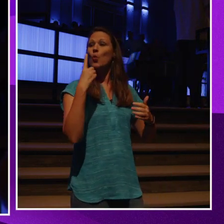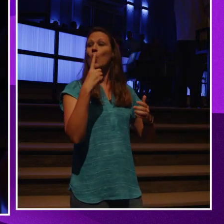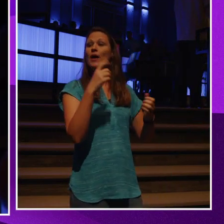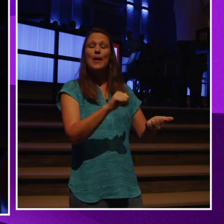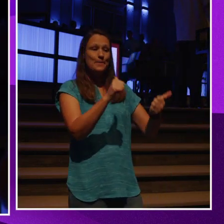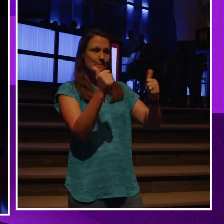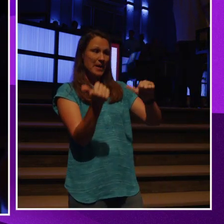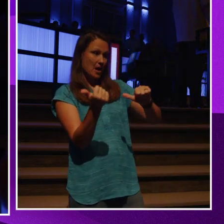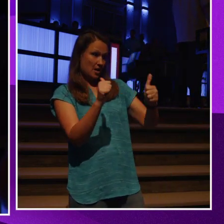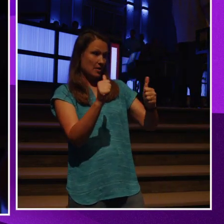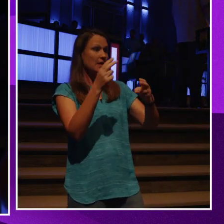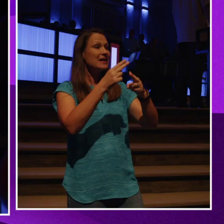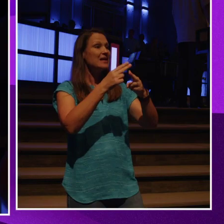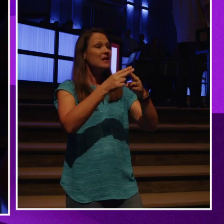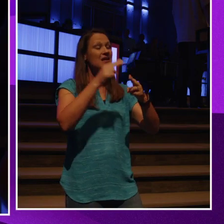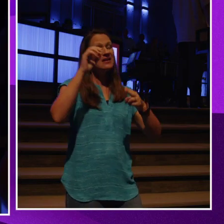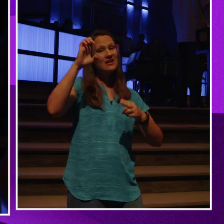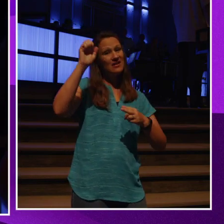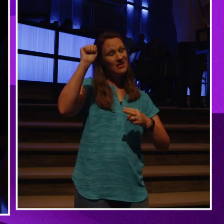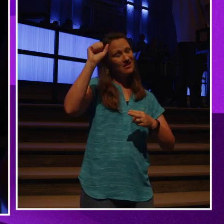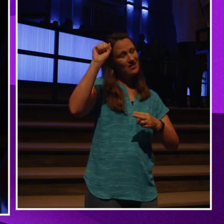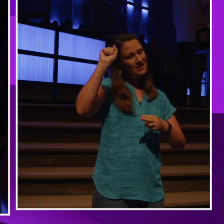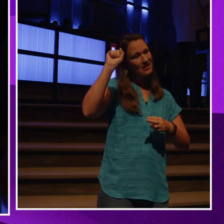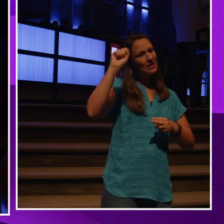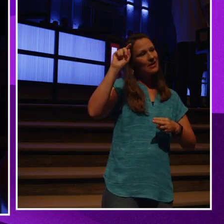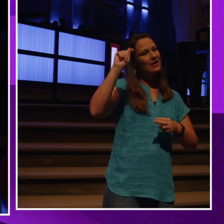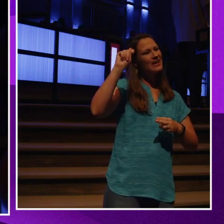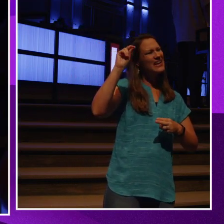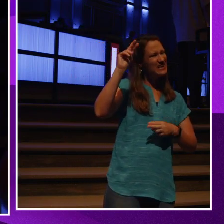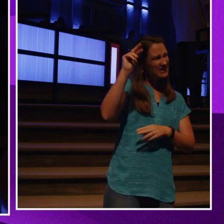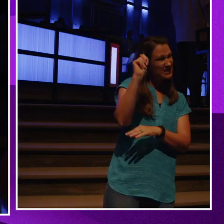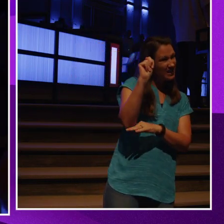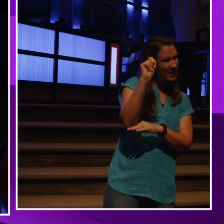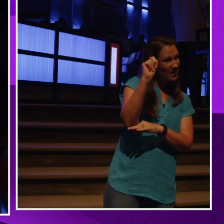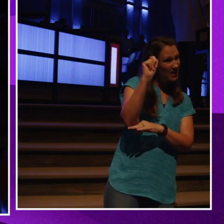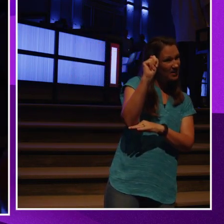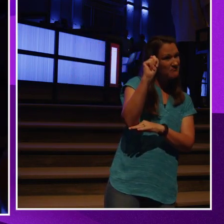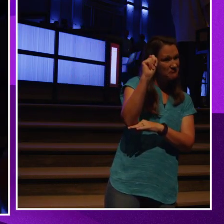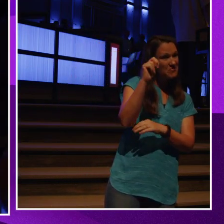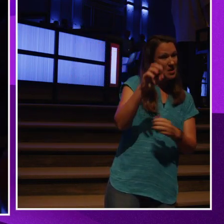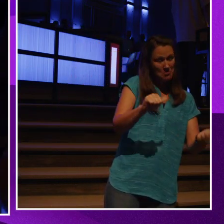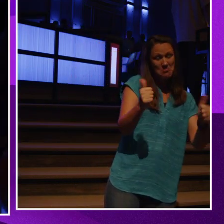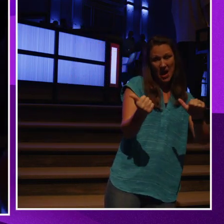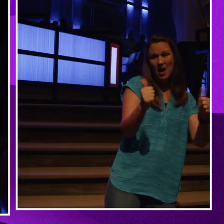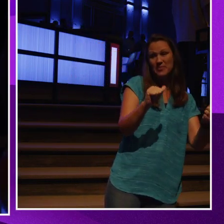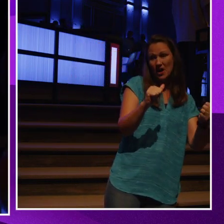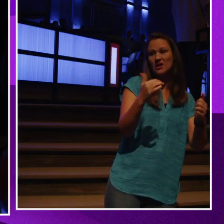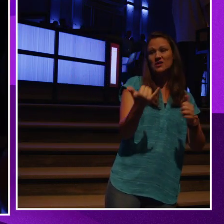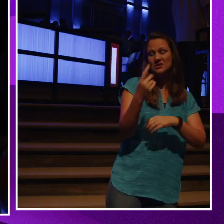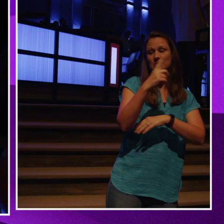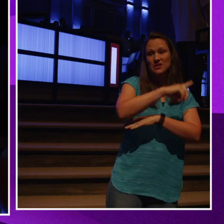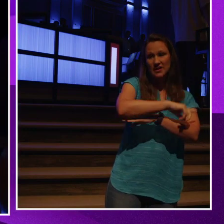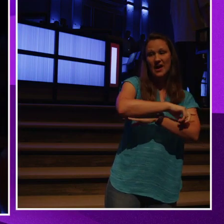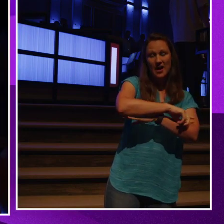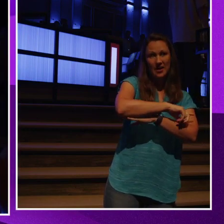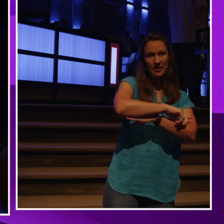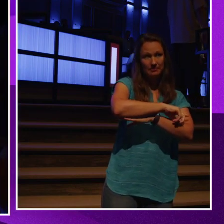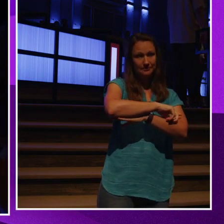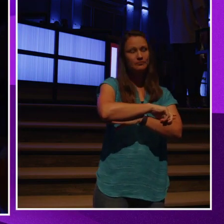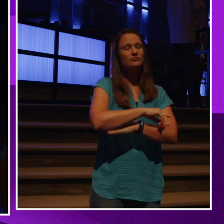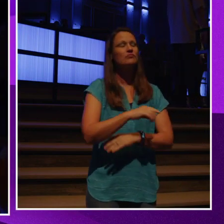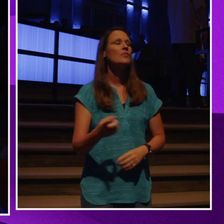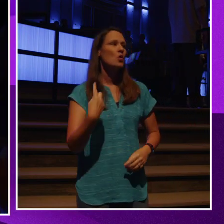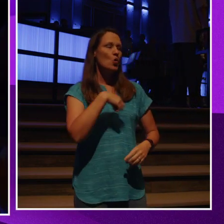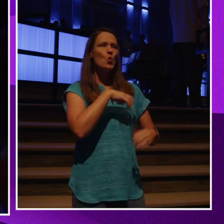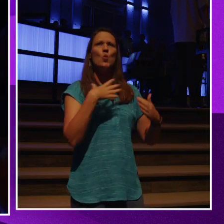was baptized for Brother David. And Brother David had another one from camp that came forward and professed Christ as Savior this morning in